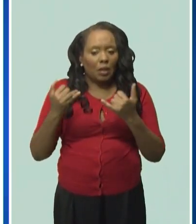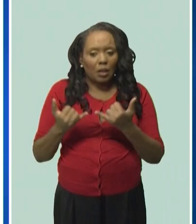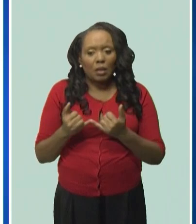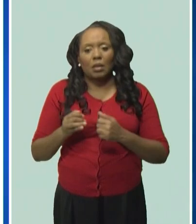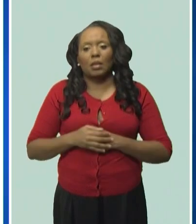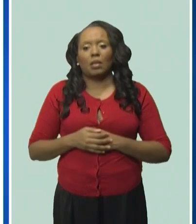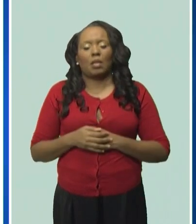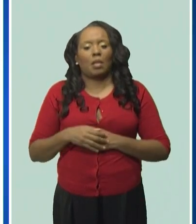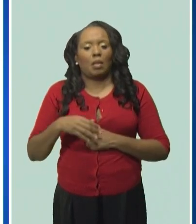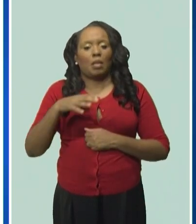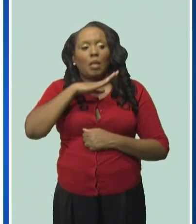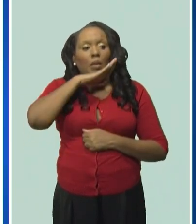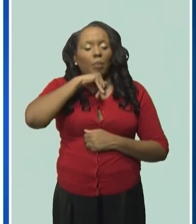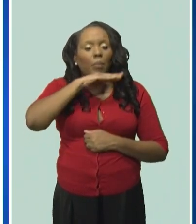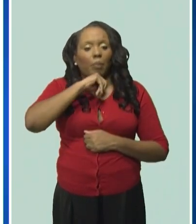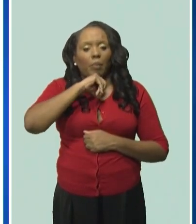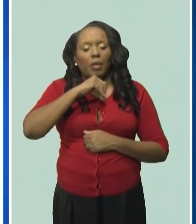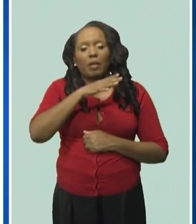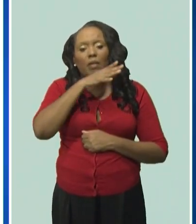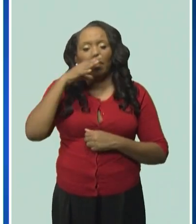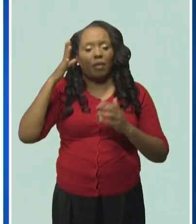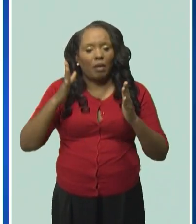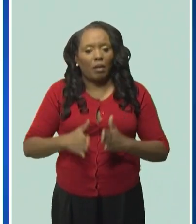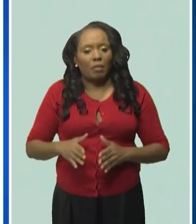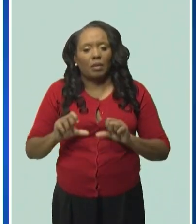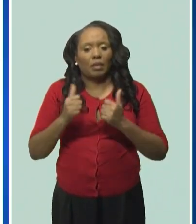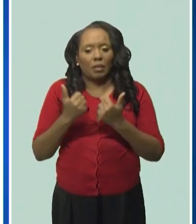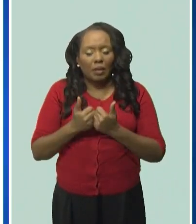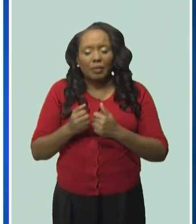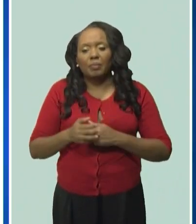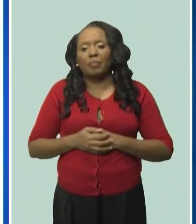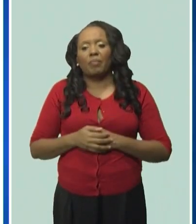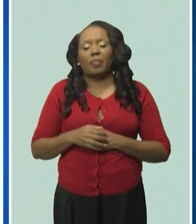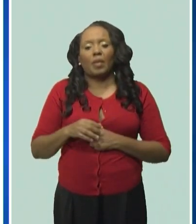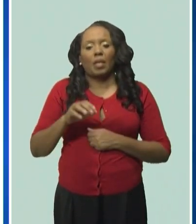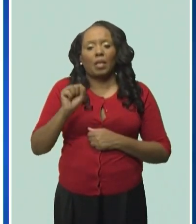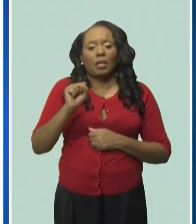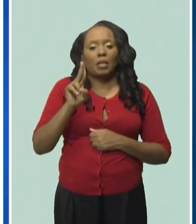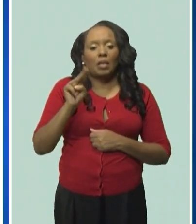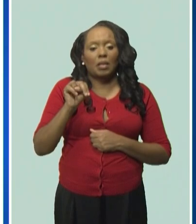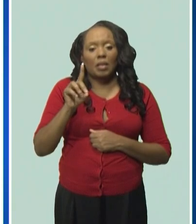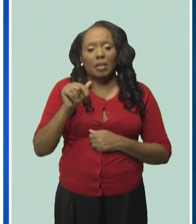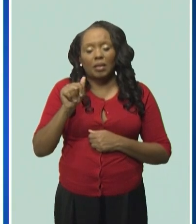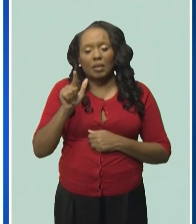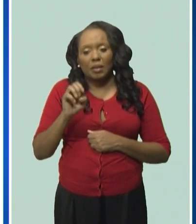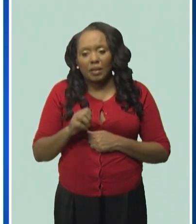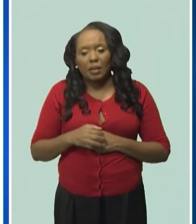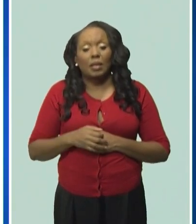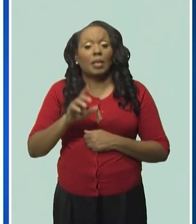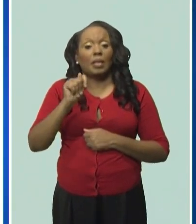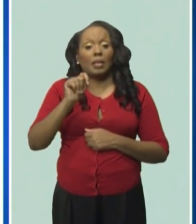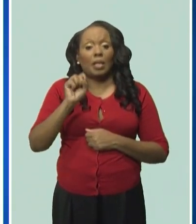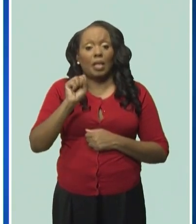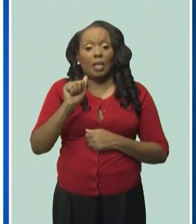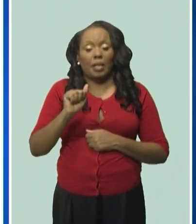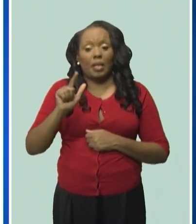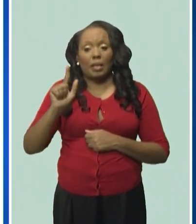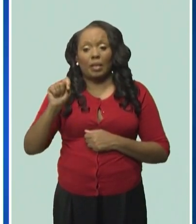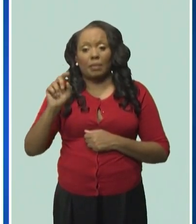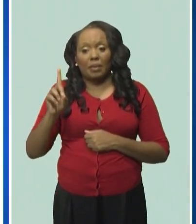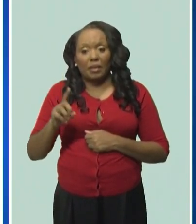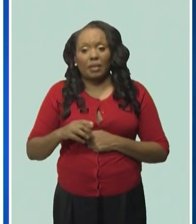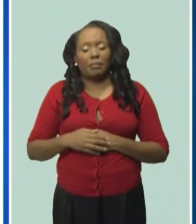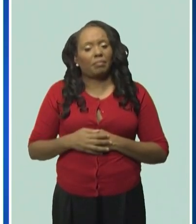the Barbados Pig Farmers Cooperative, Sundale Training, Port City First Choice, TSA Limited, JL's